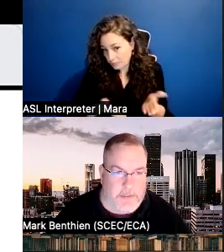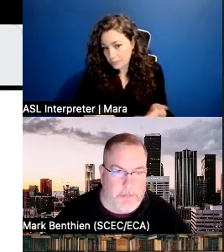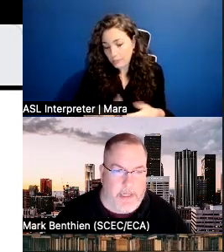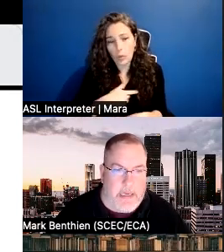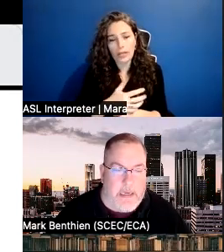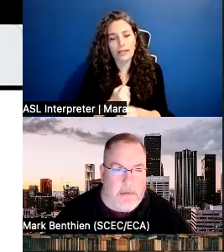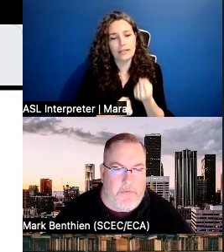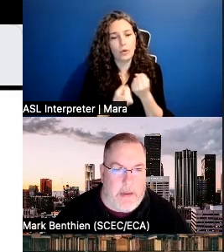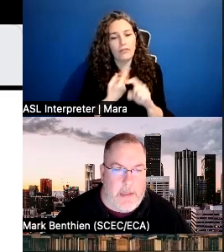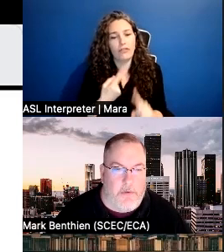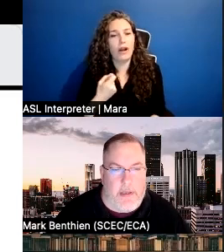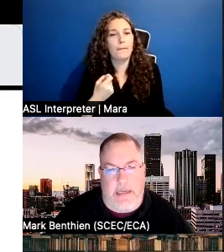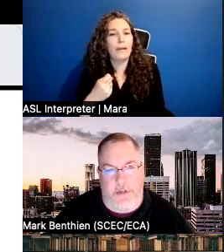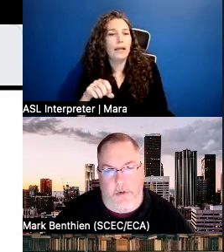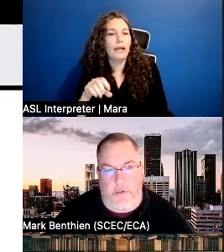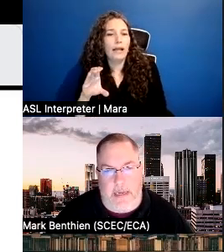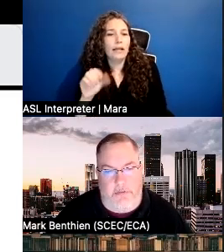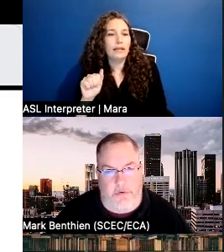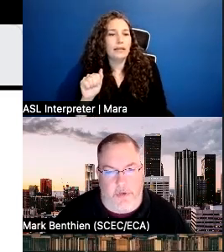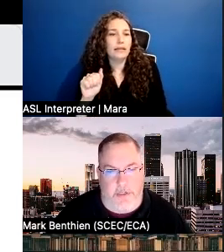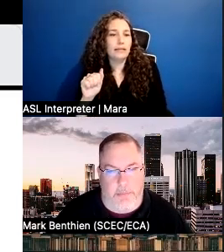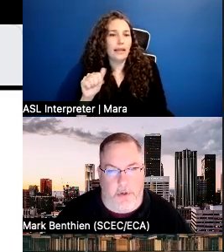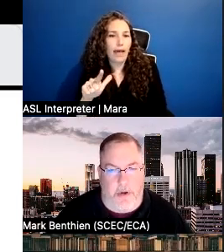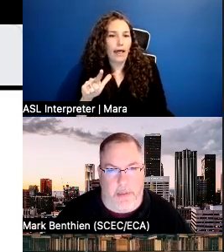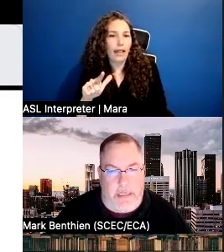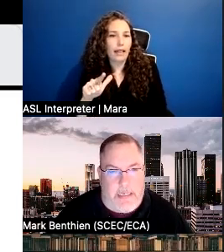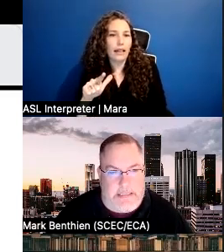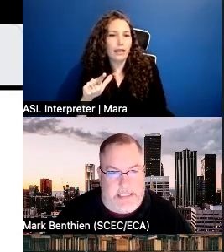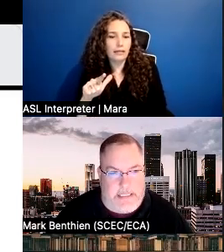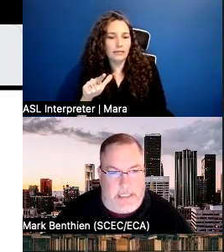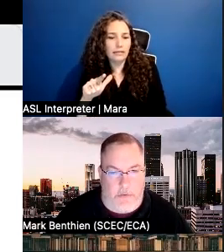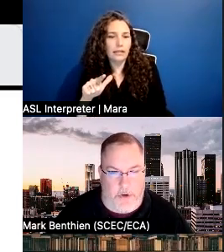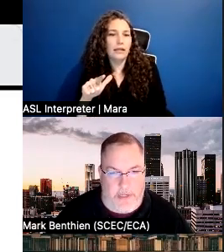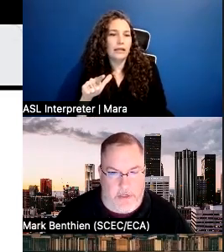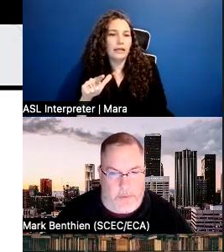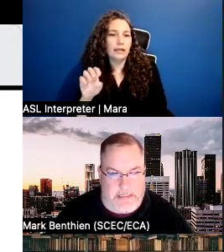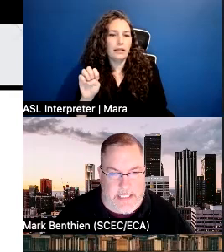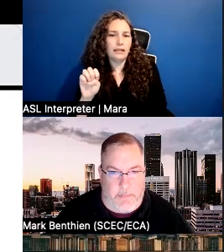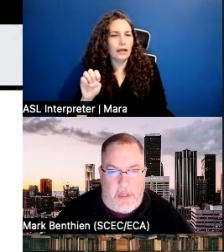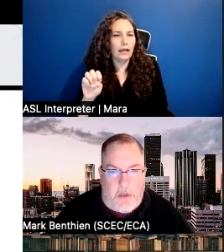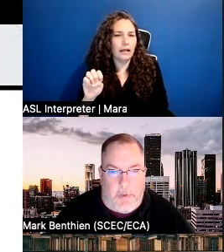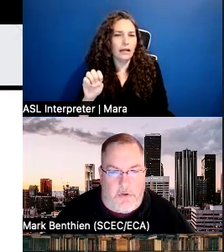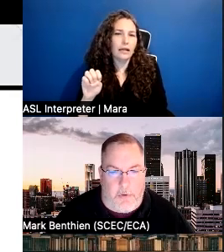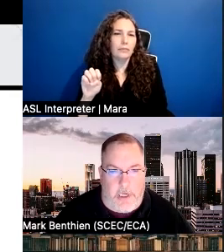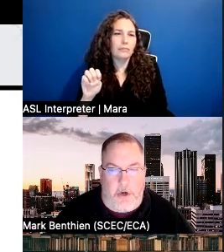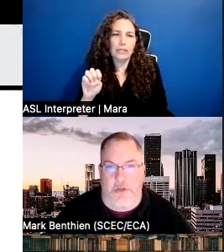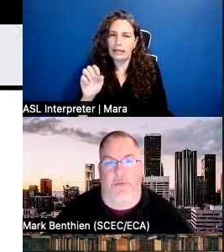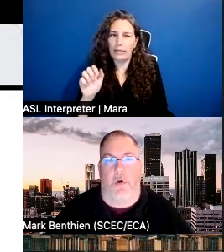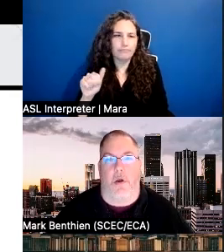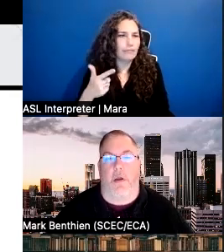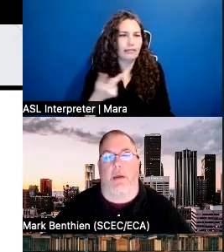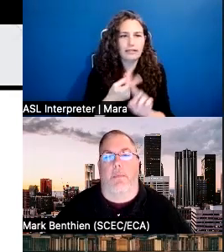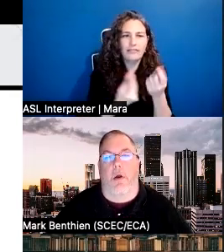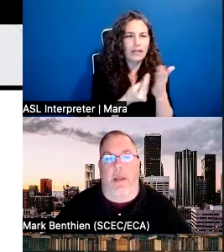turn is funded by FEMA through the National Earthquake Hazards Reduction Program, and ECA is headquartered at USC. And we do really encourage,